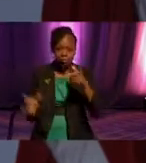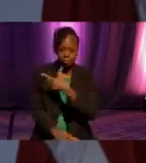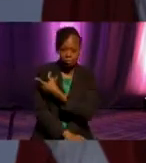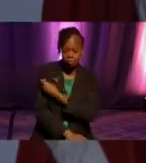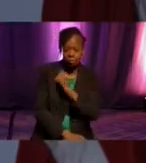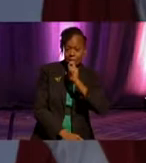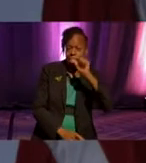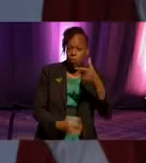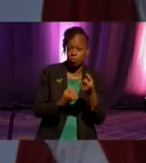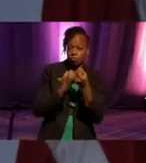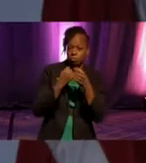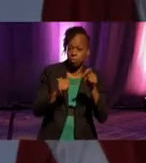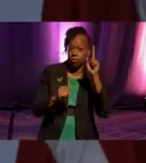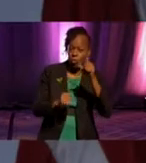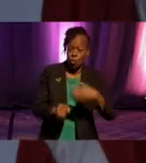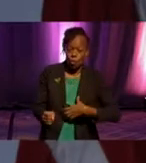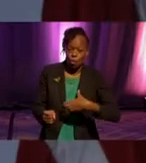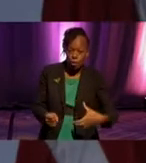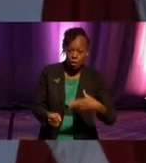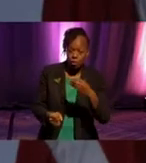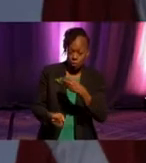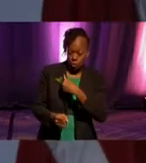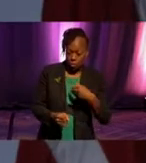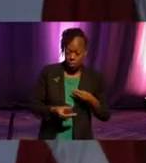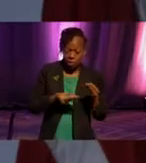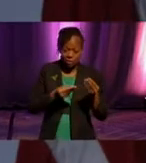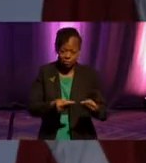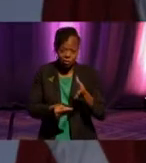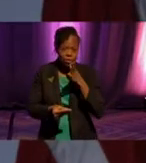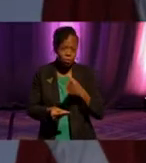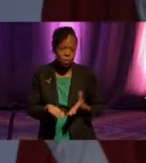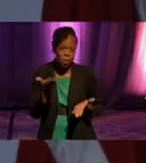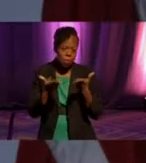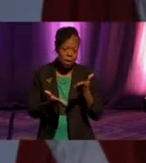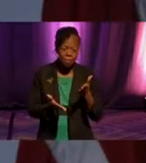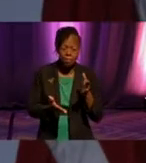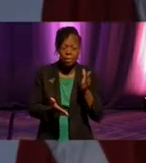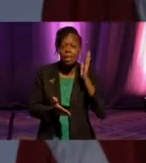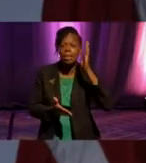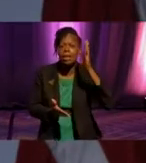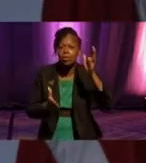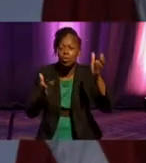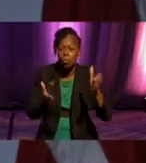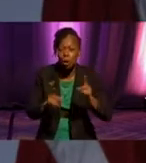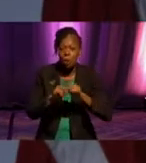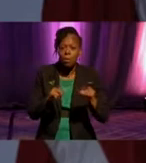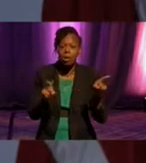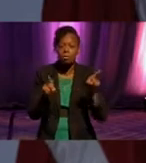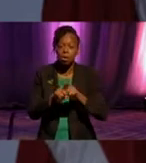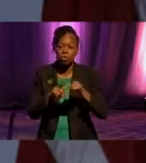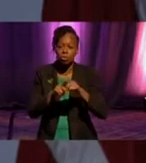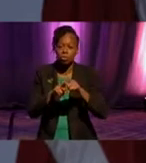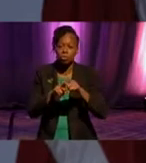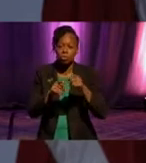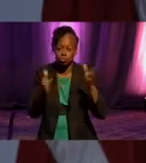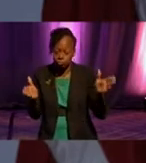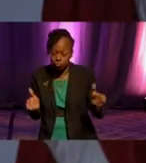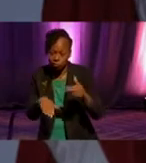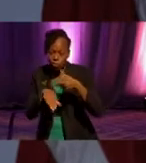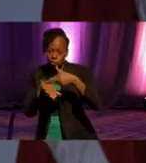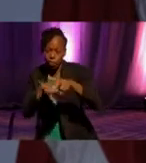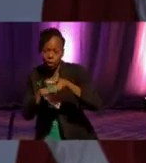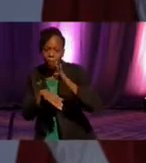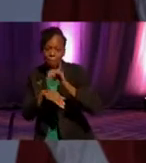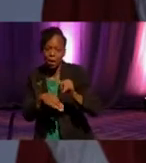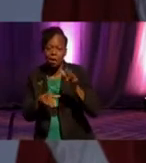women or breastfeeding women or those who want to become pregnant, but it is recommended by public